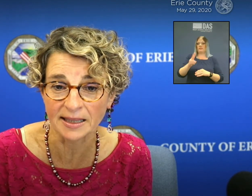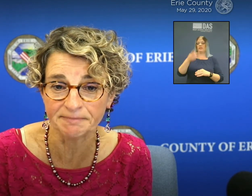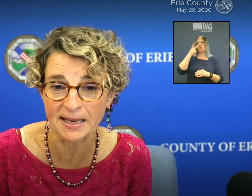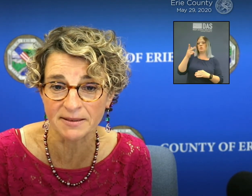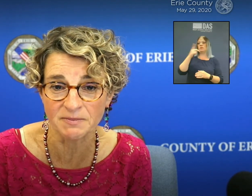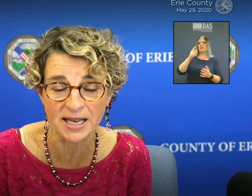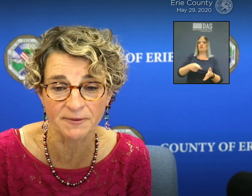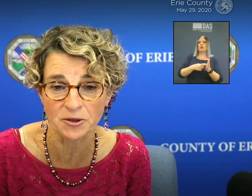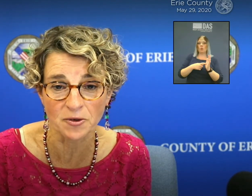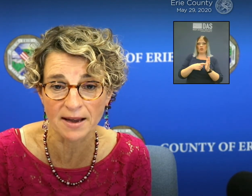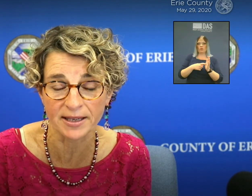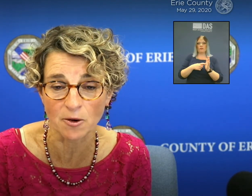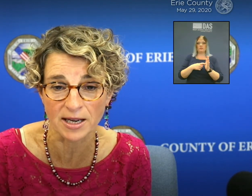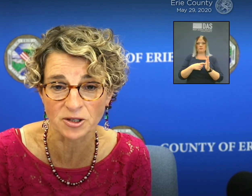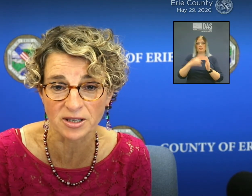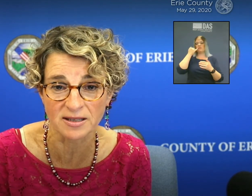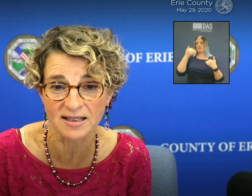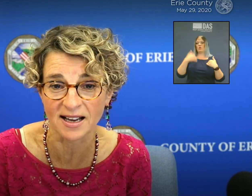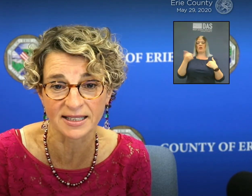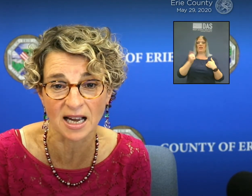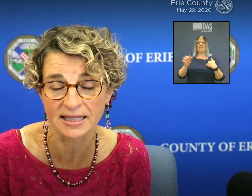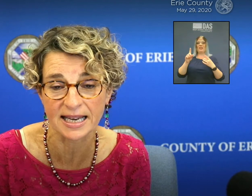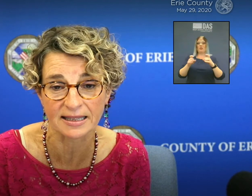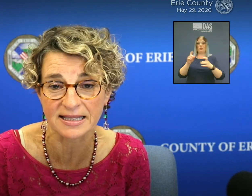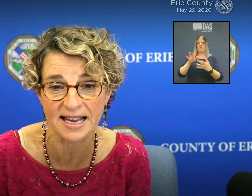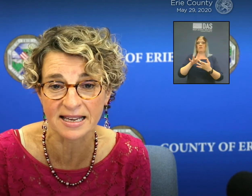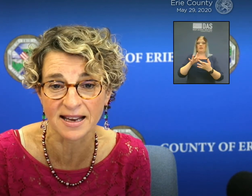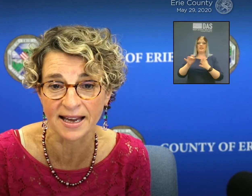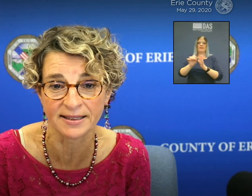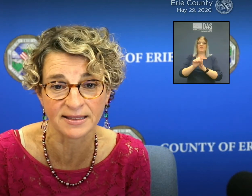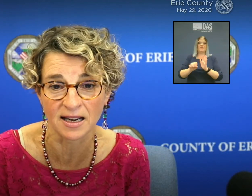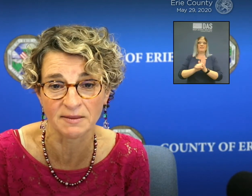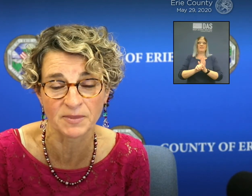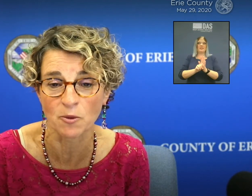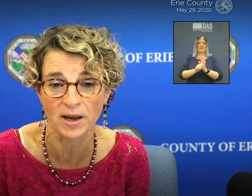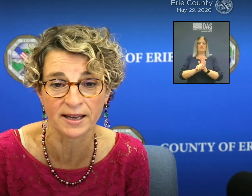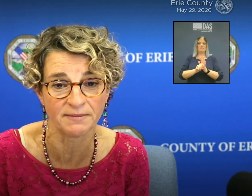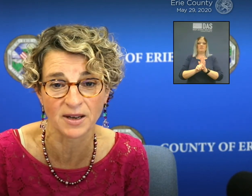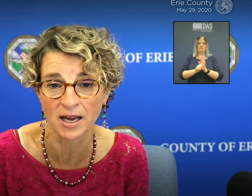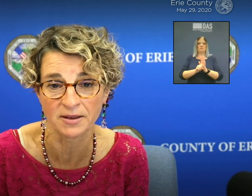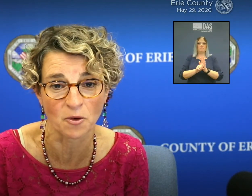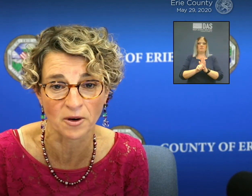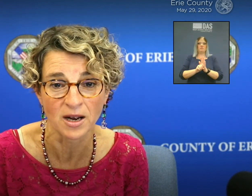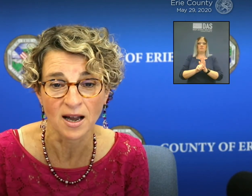And if you have any questions, to contact the state, and you